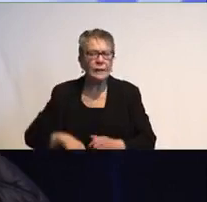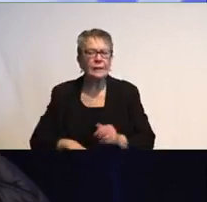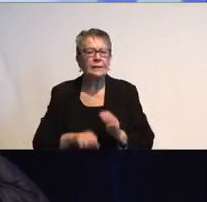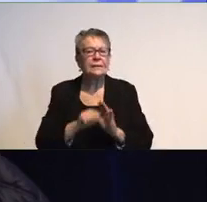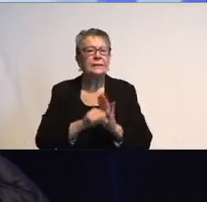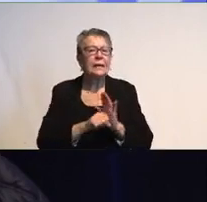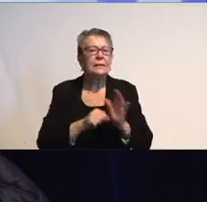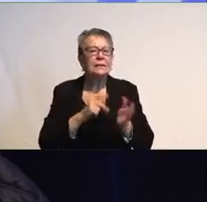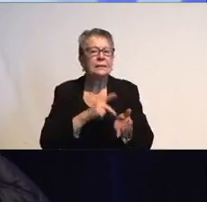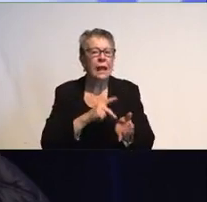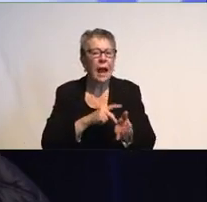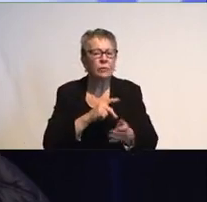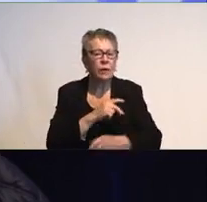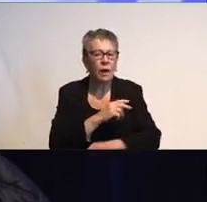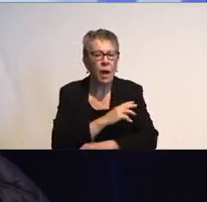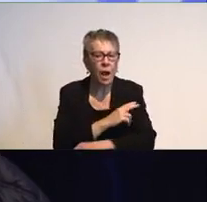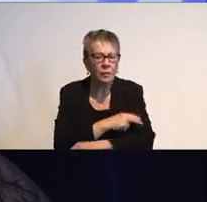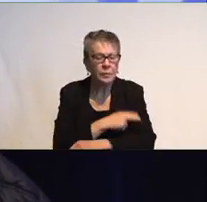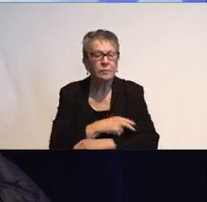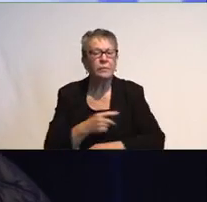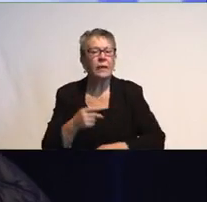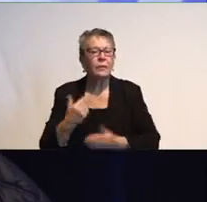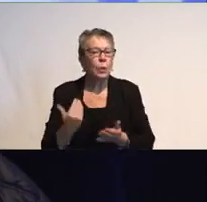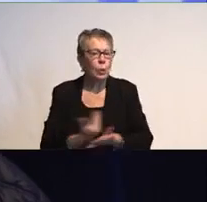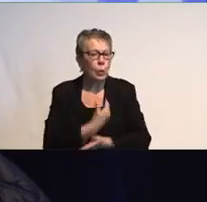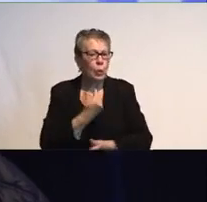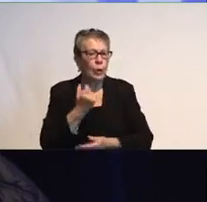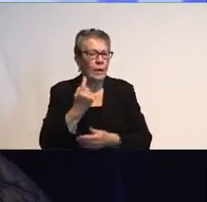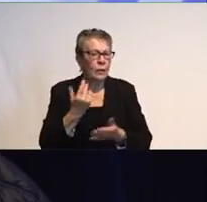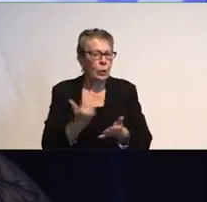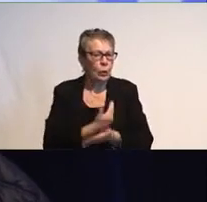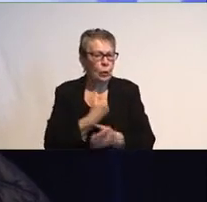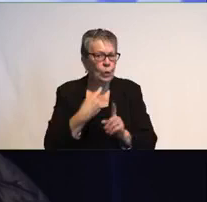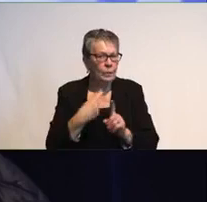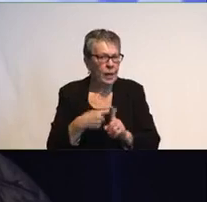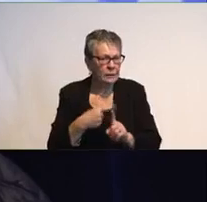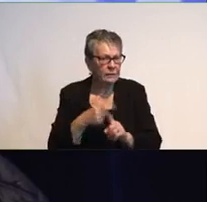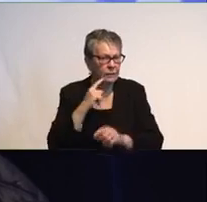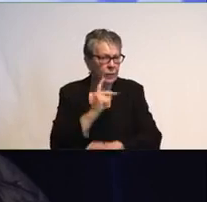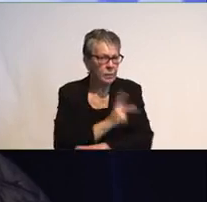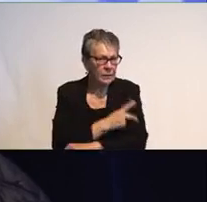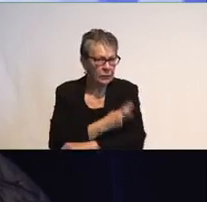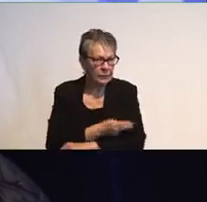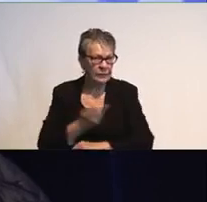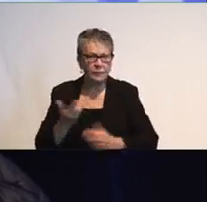among patients, 7 in Trenton, 3 at Greystone, and 1 at Ann Klein.